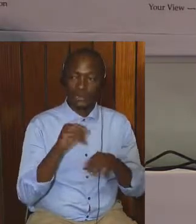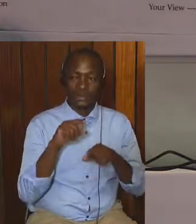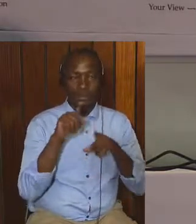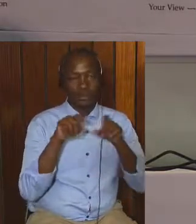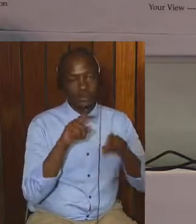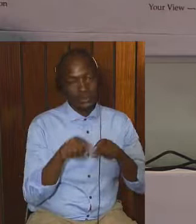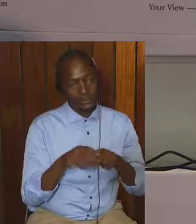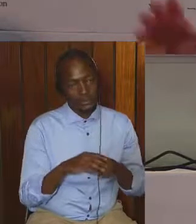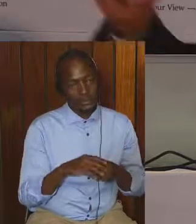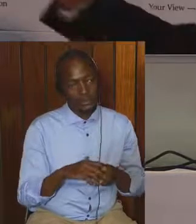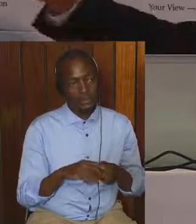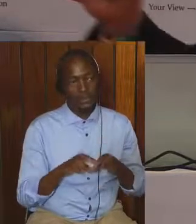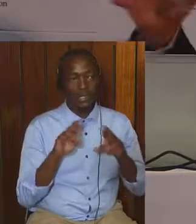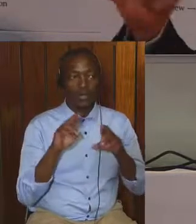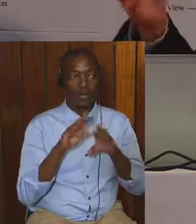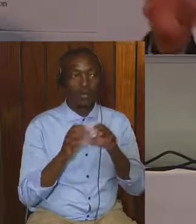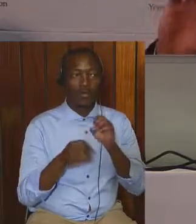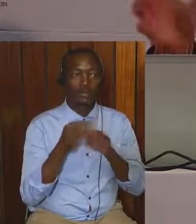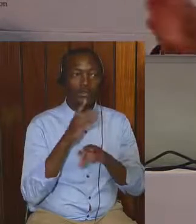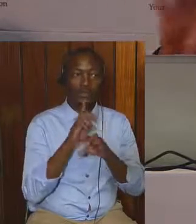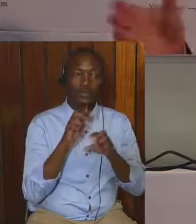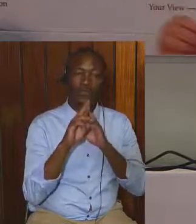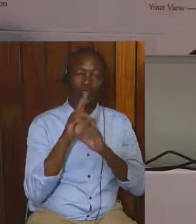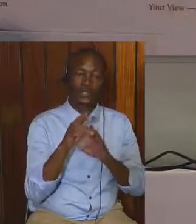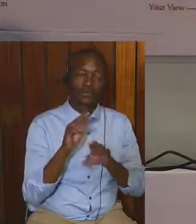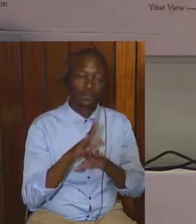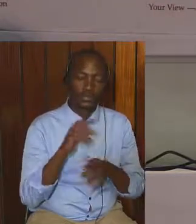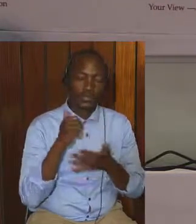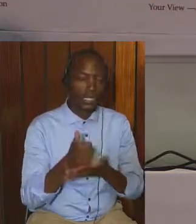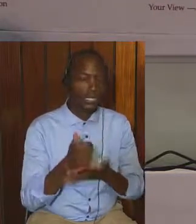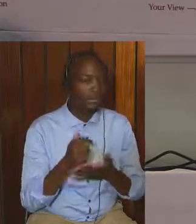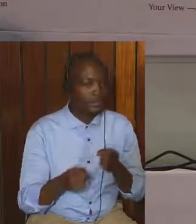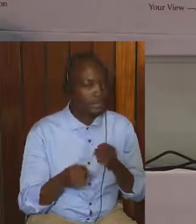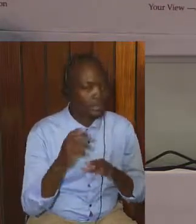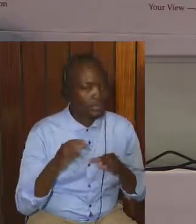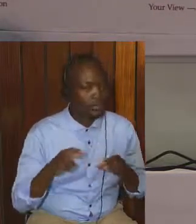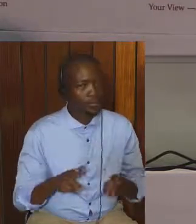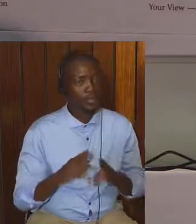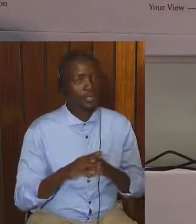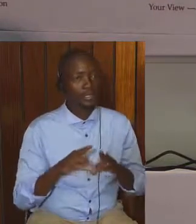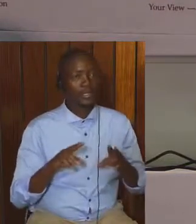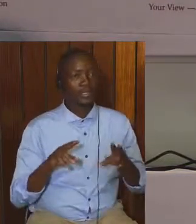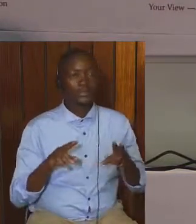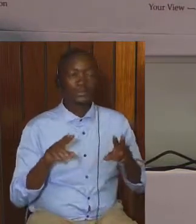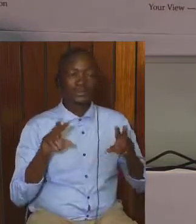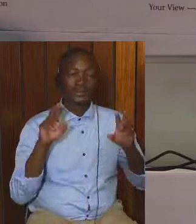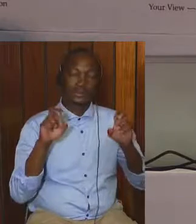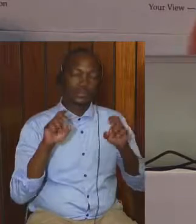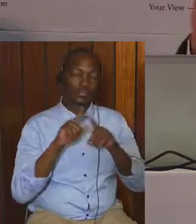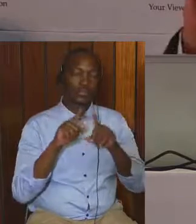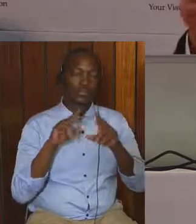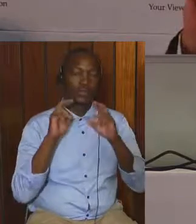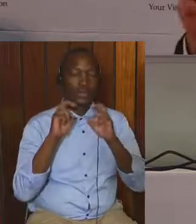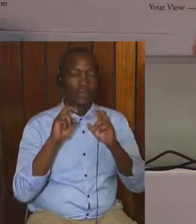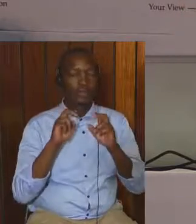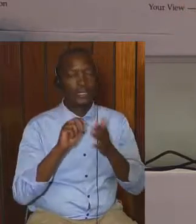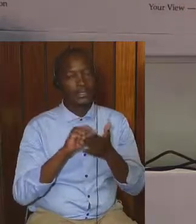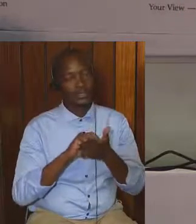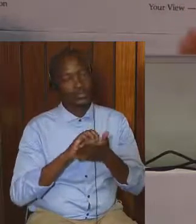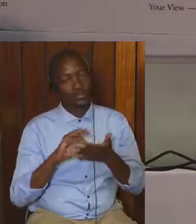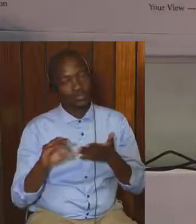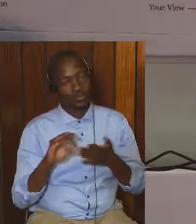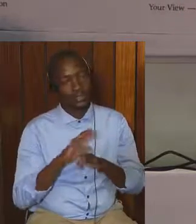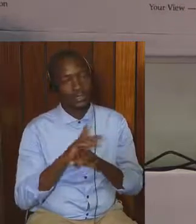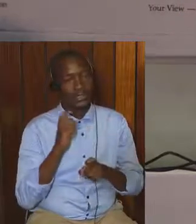questions. I hope some of the responses help in some way. The issue of the bus contracts is a bit of a difficult